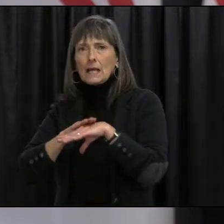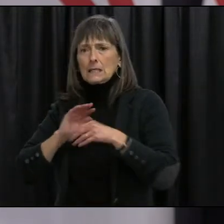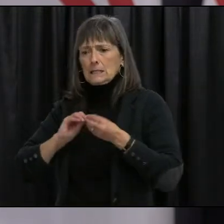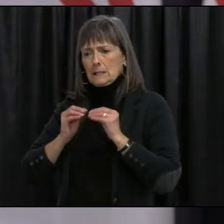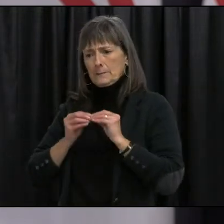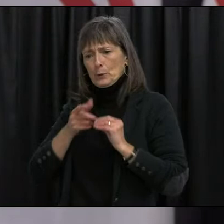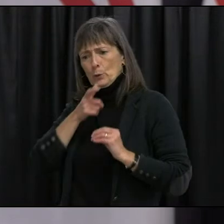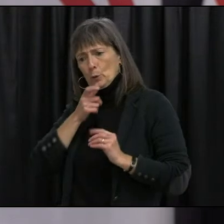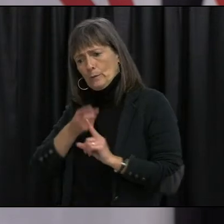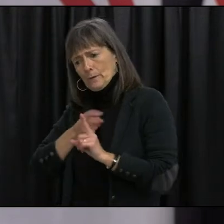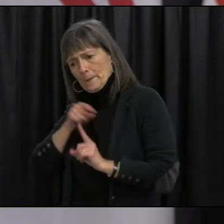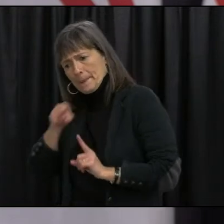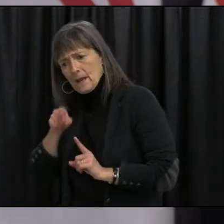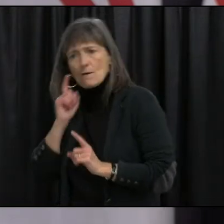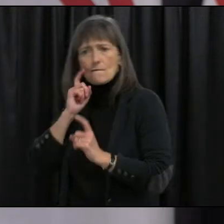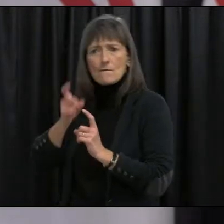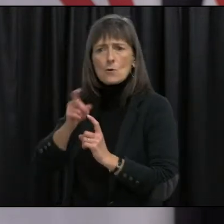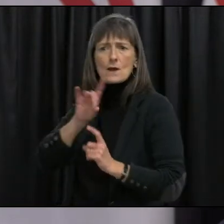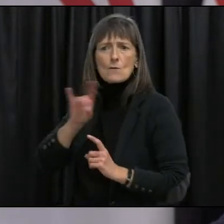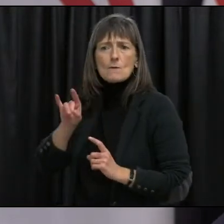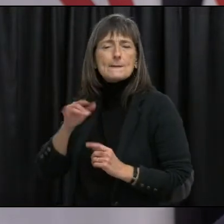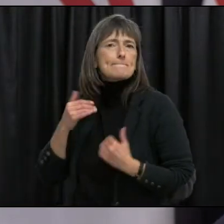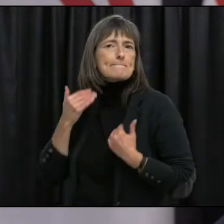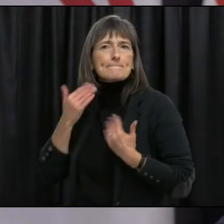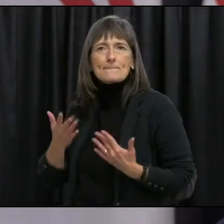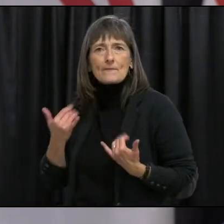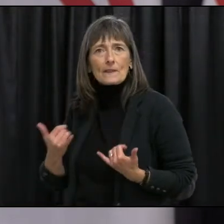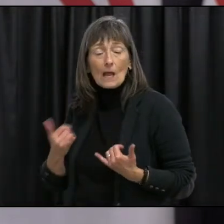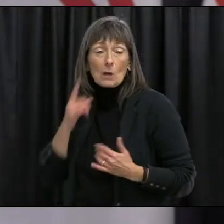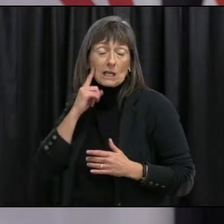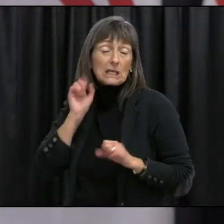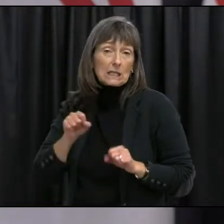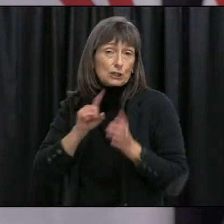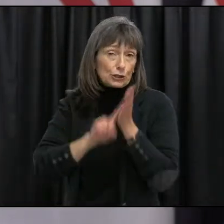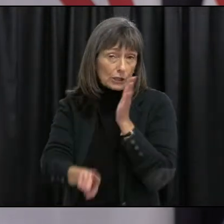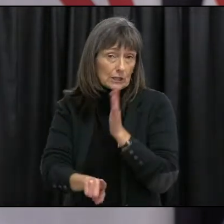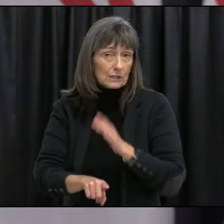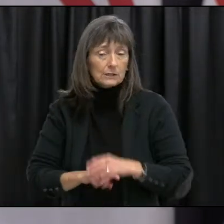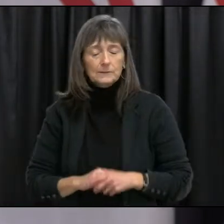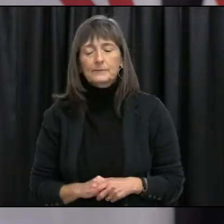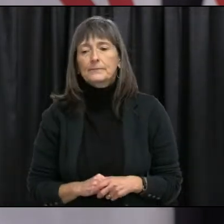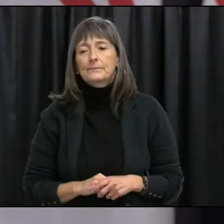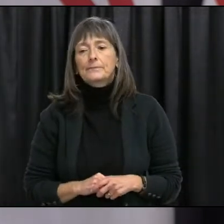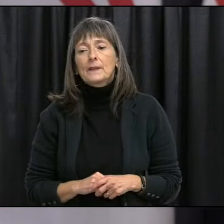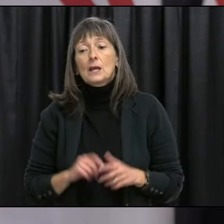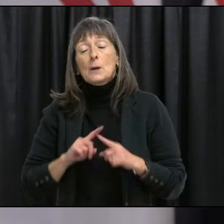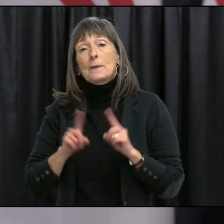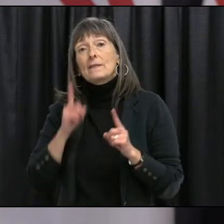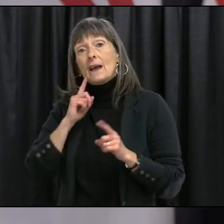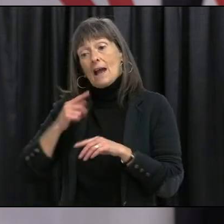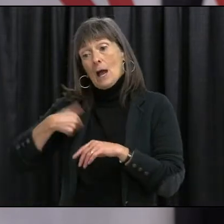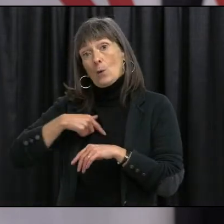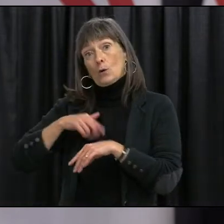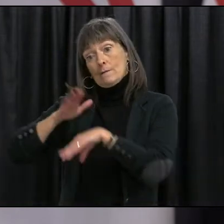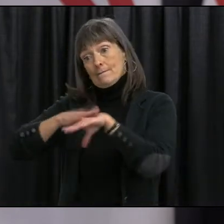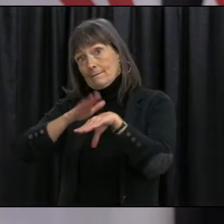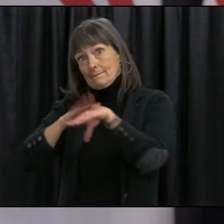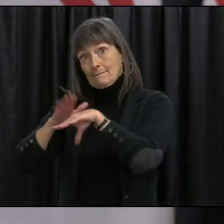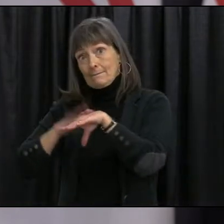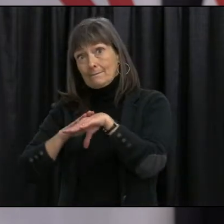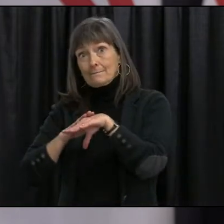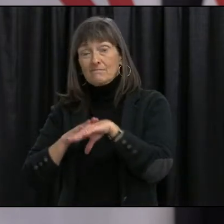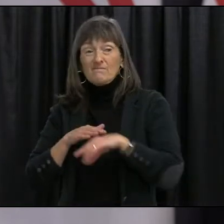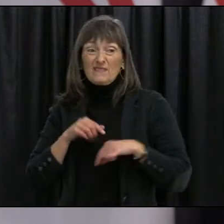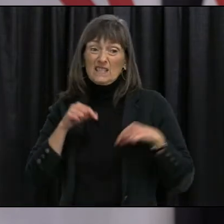back and find out. I think it's worth commenting in that context, though, that in terms of advisories, we are one of a very